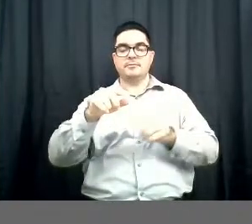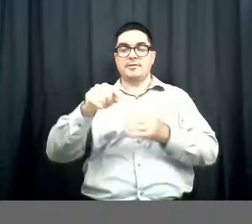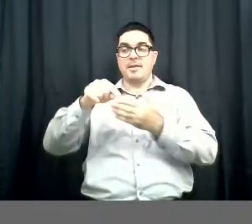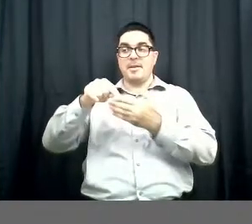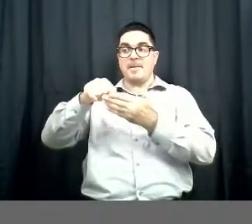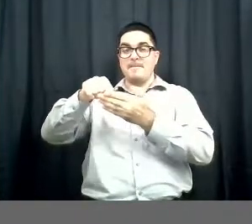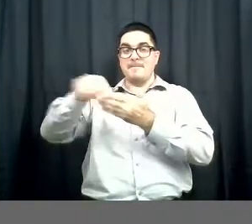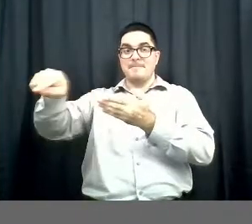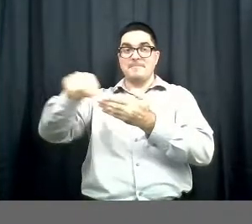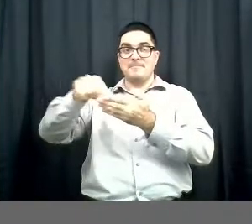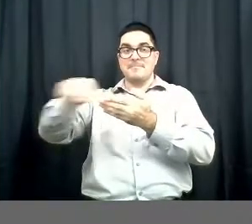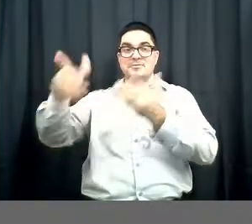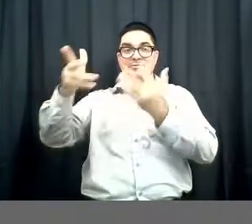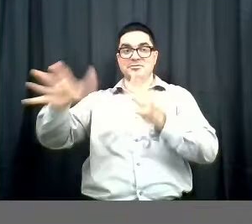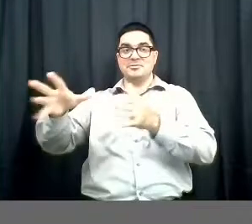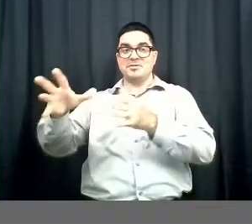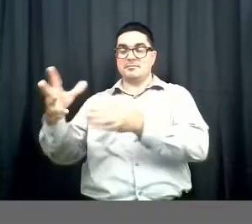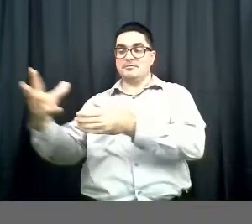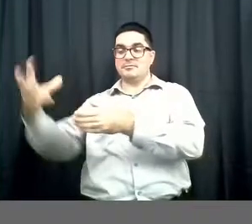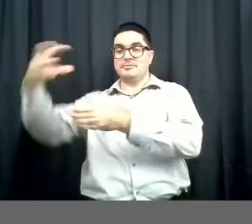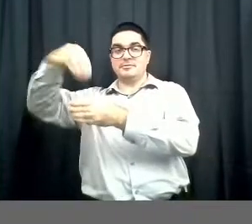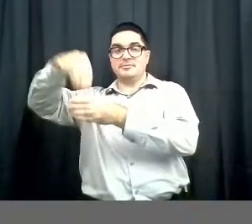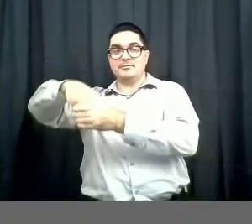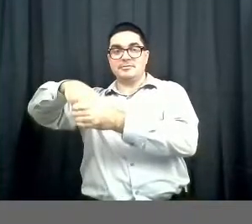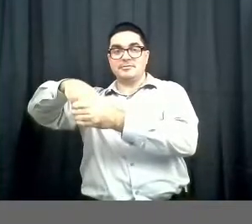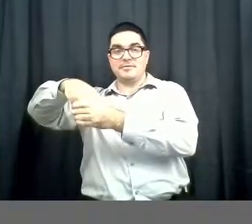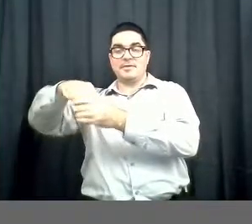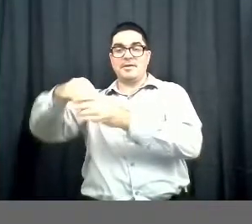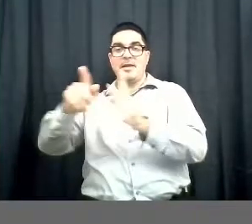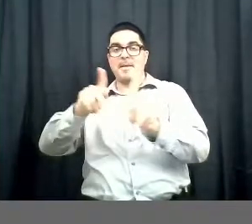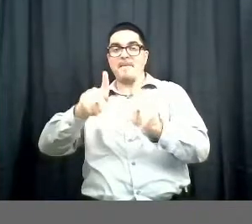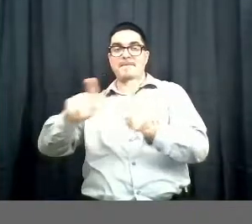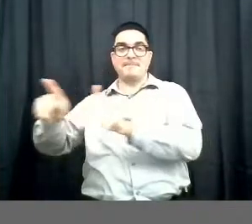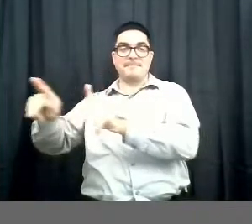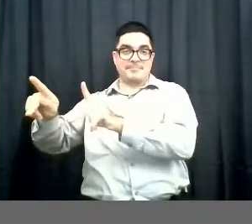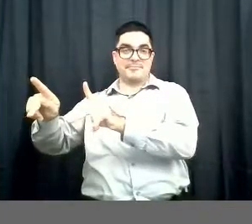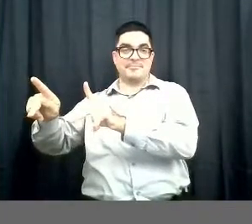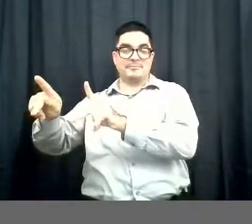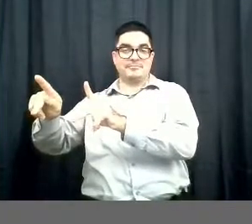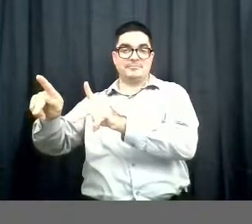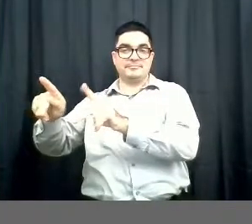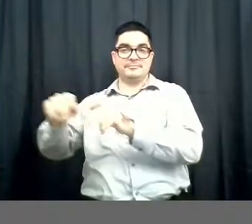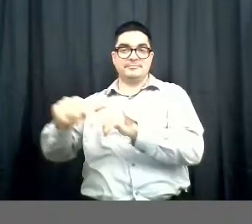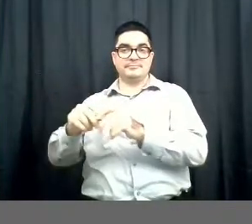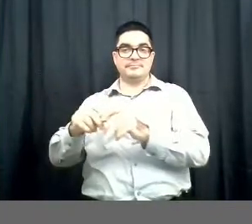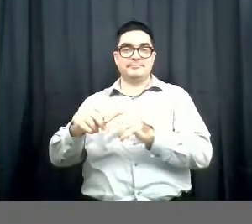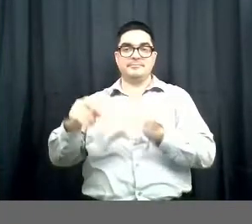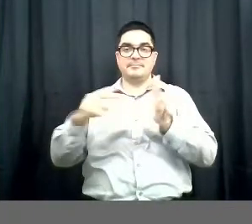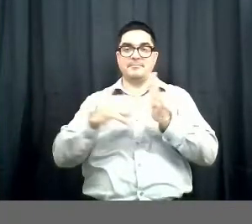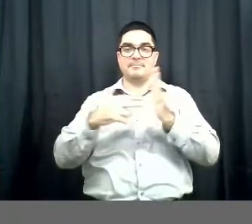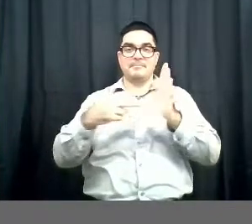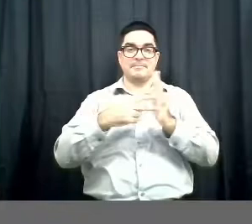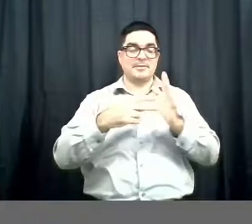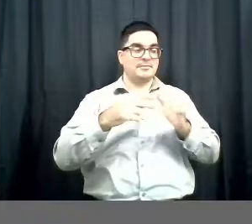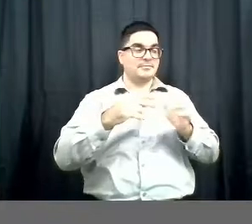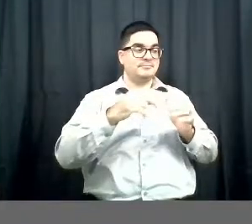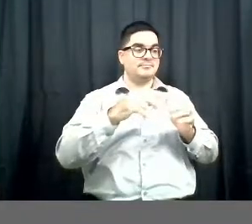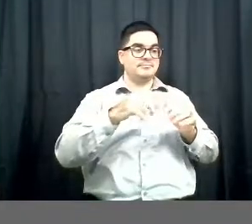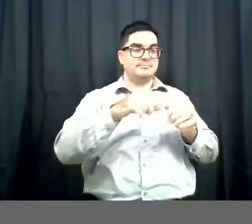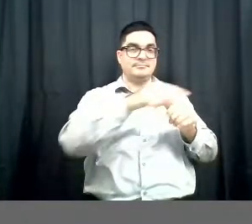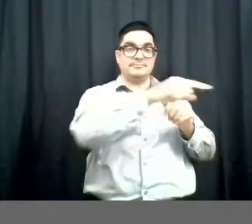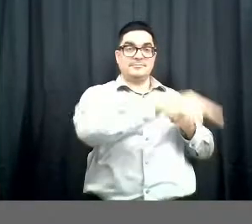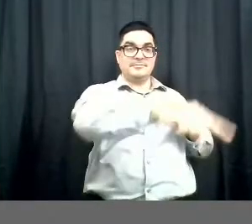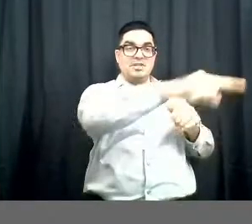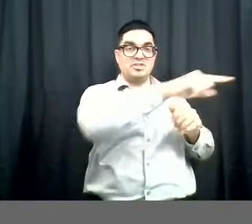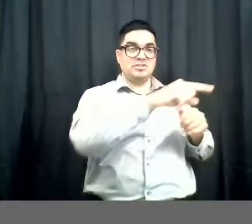plan for the first 3,200 employees. And the increased benefits for those 3,200 employees is not included. Go